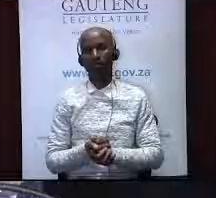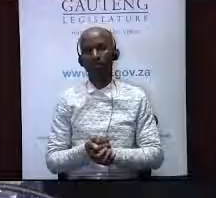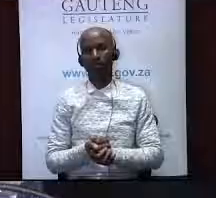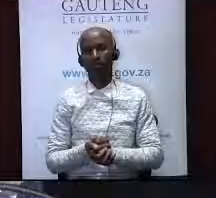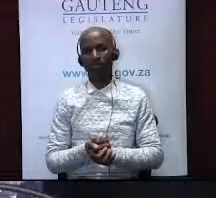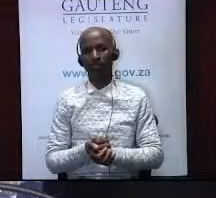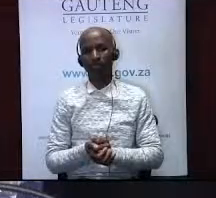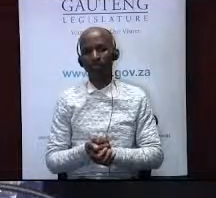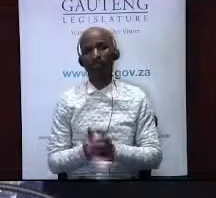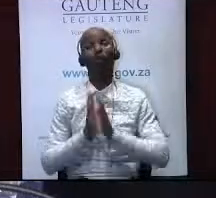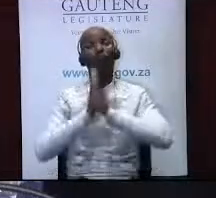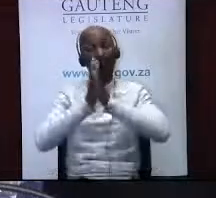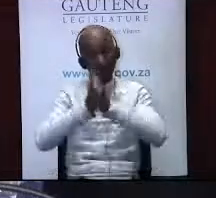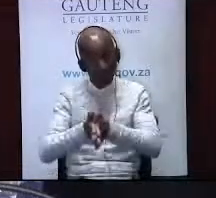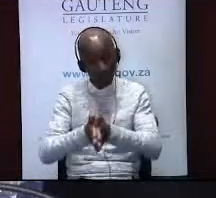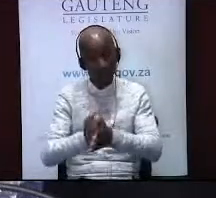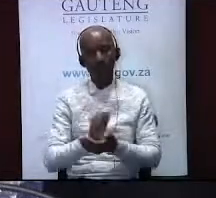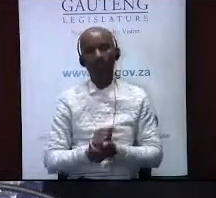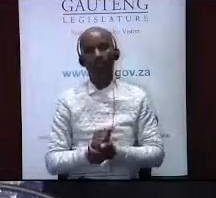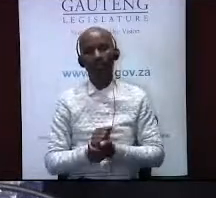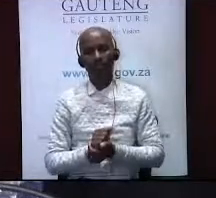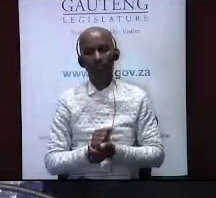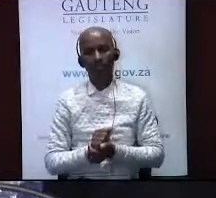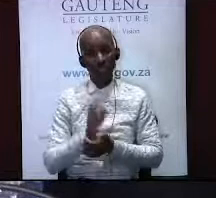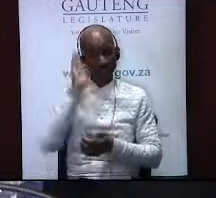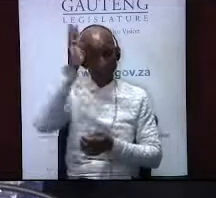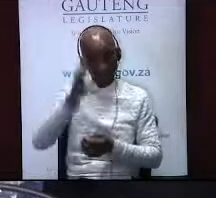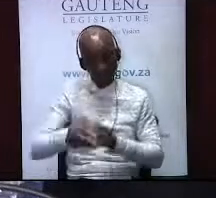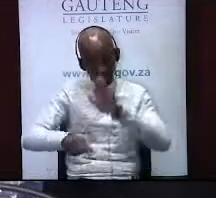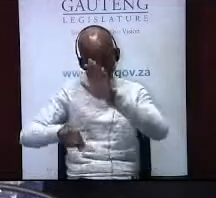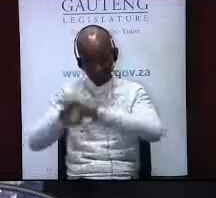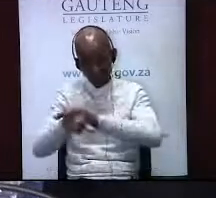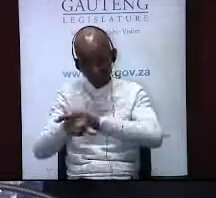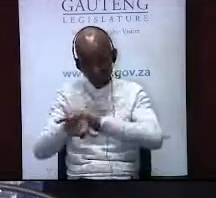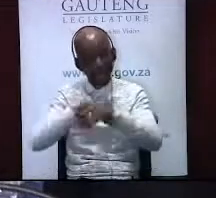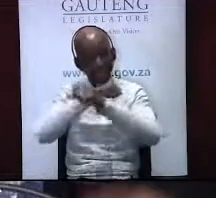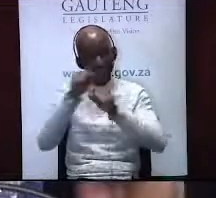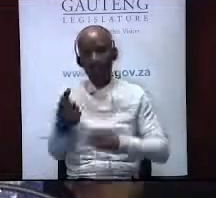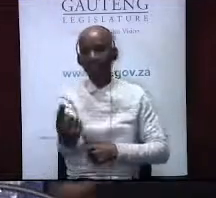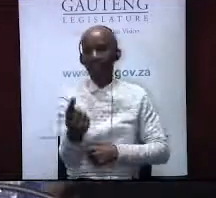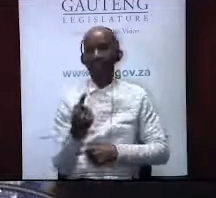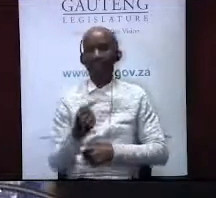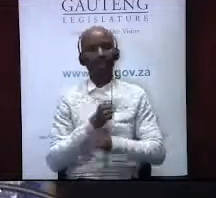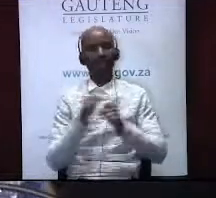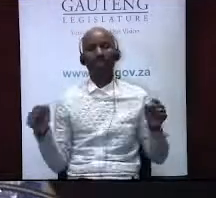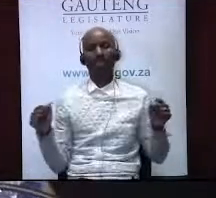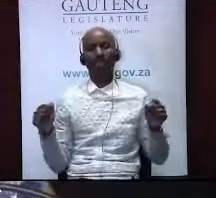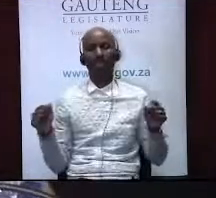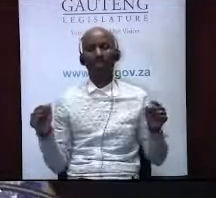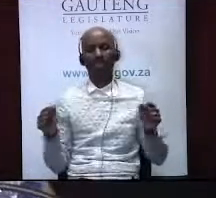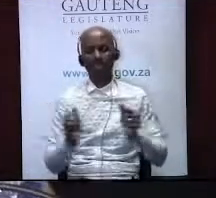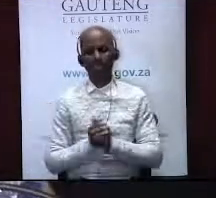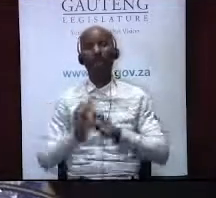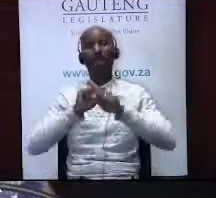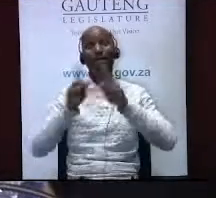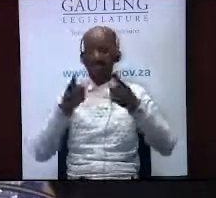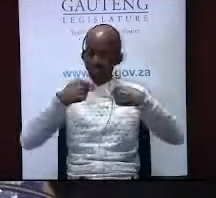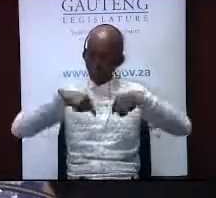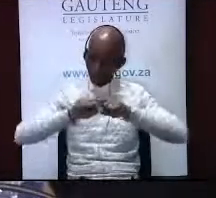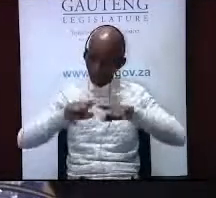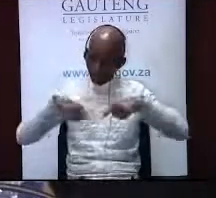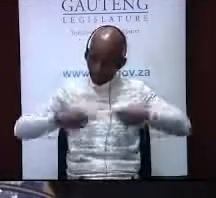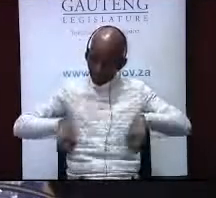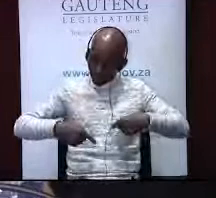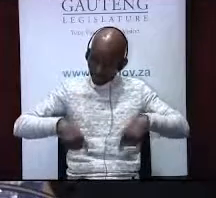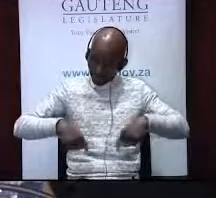You call them. They will run away and never come back. But